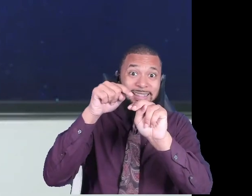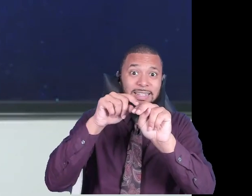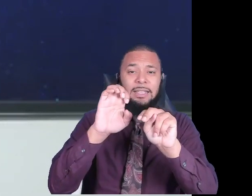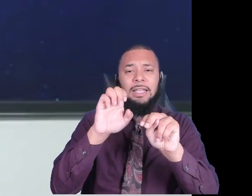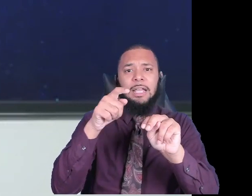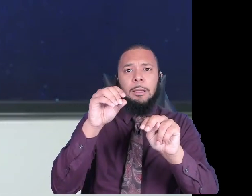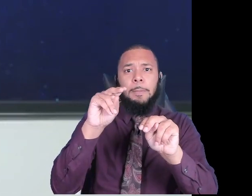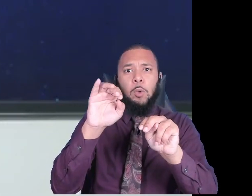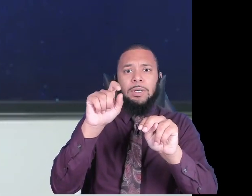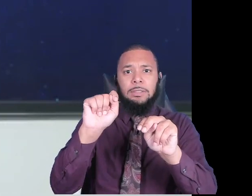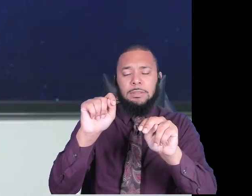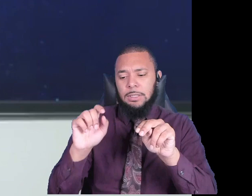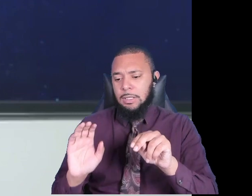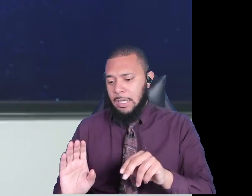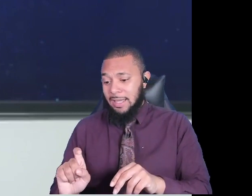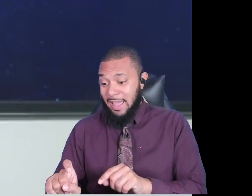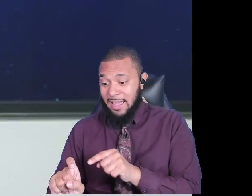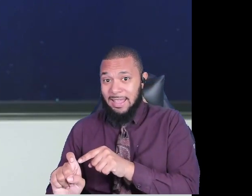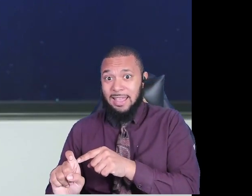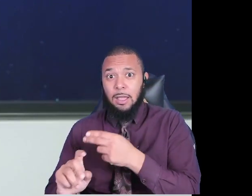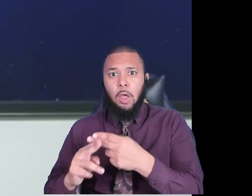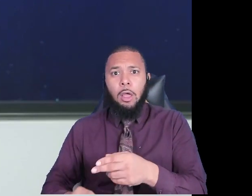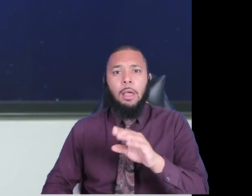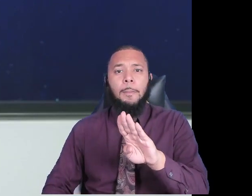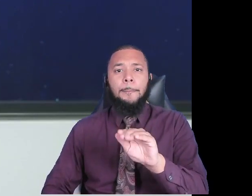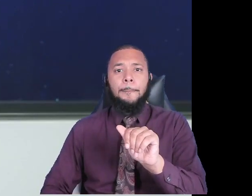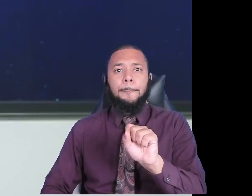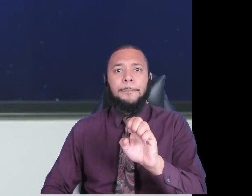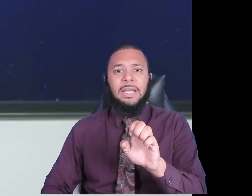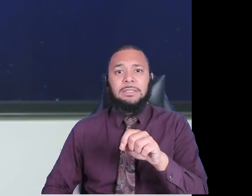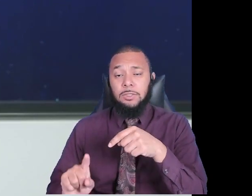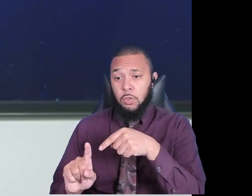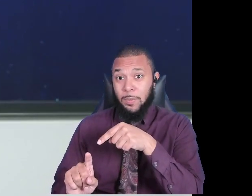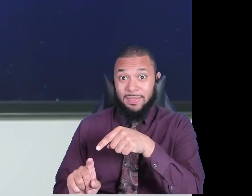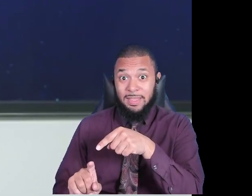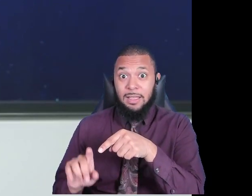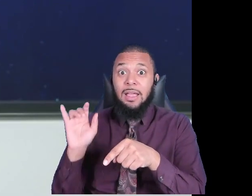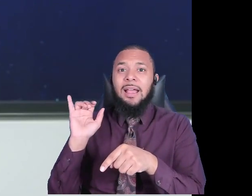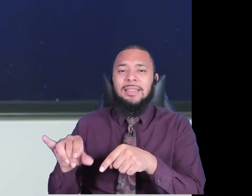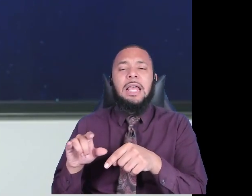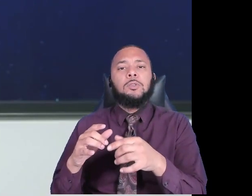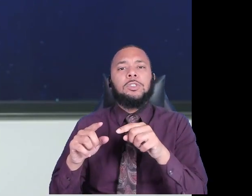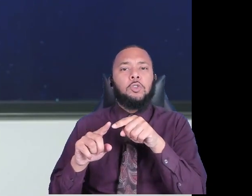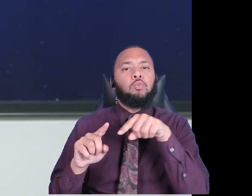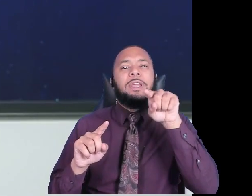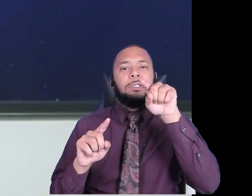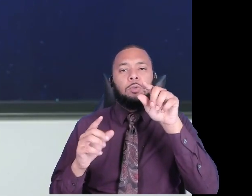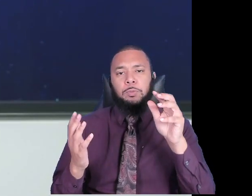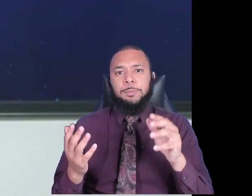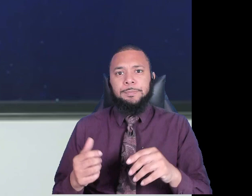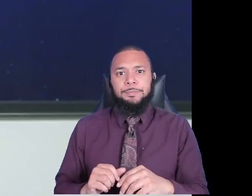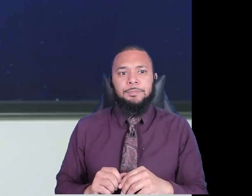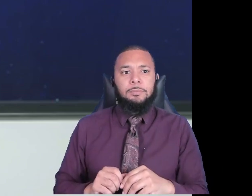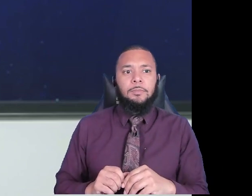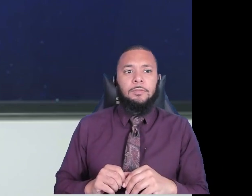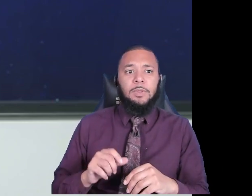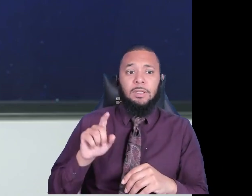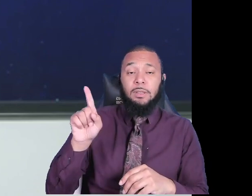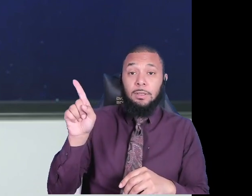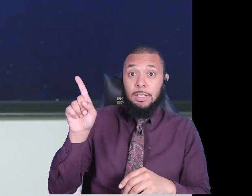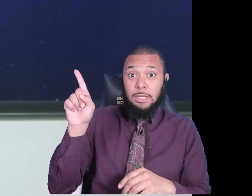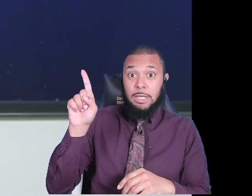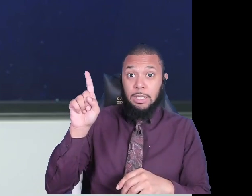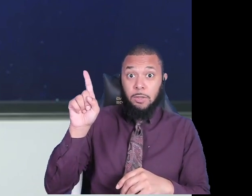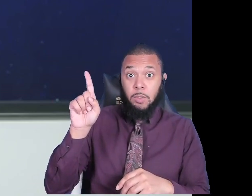but x is called the base. And whatever the base is, that's what's raised to the nth power. Here, the base